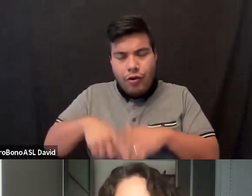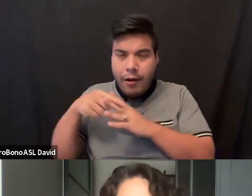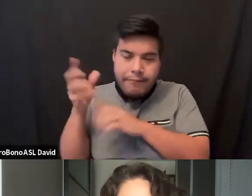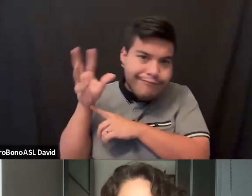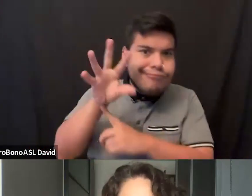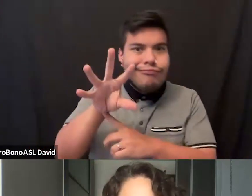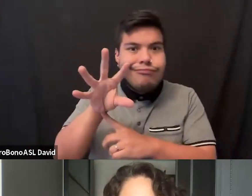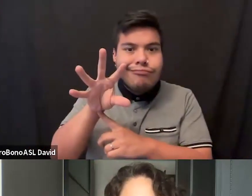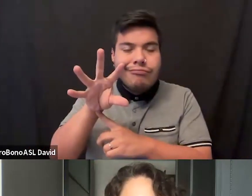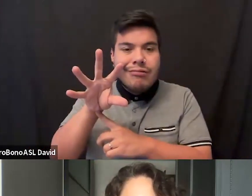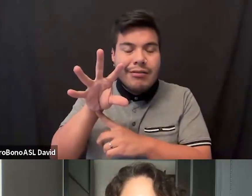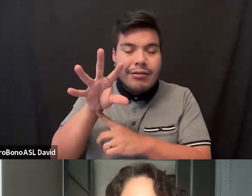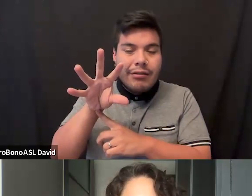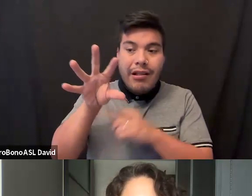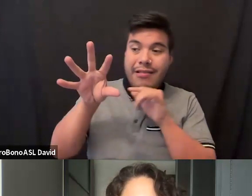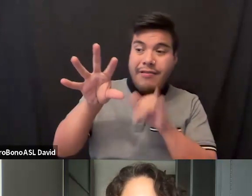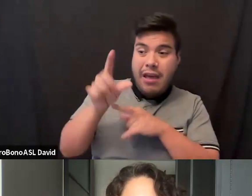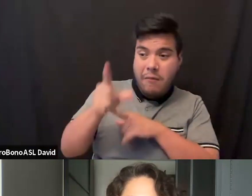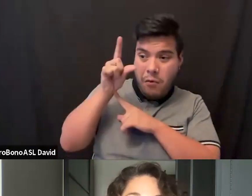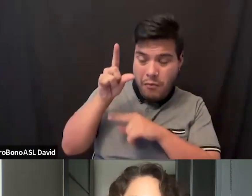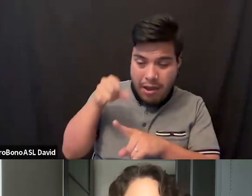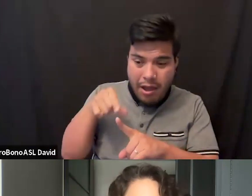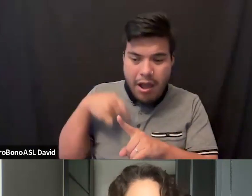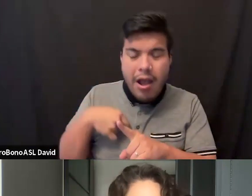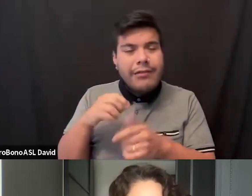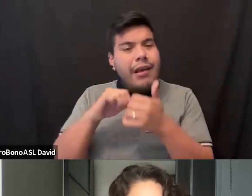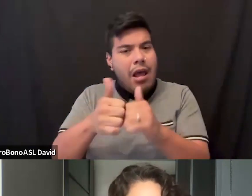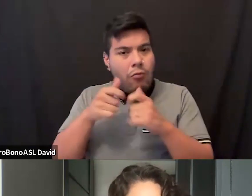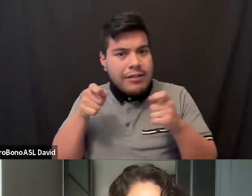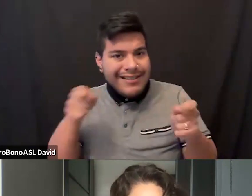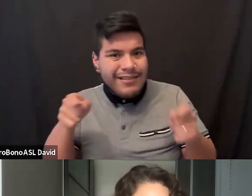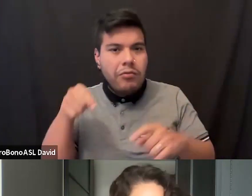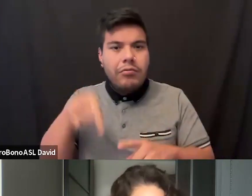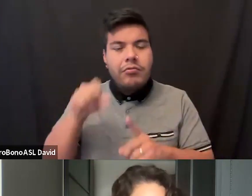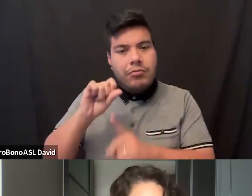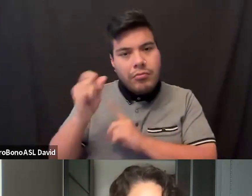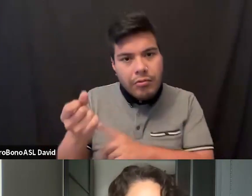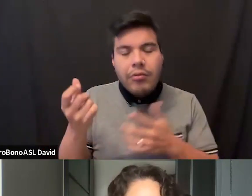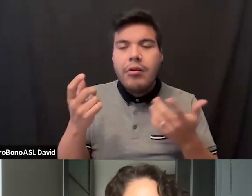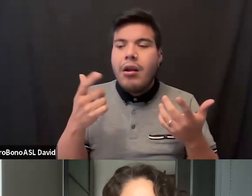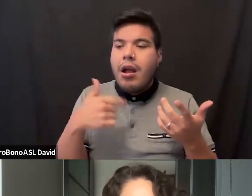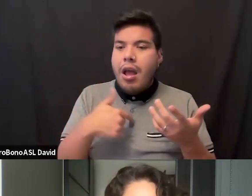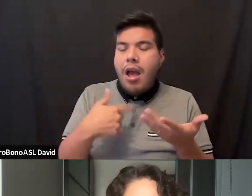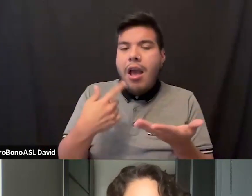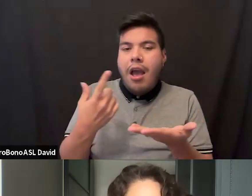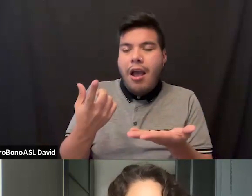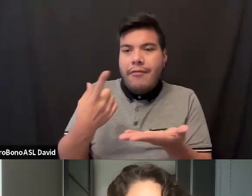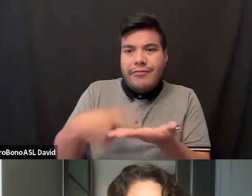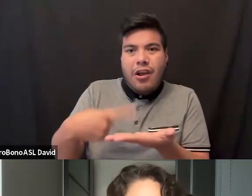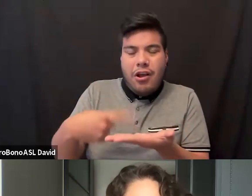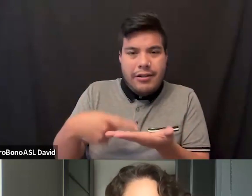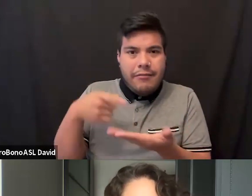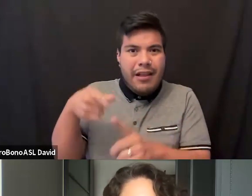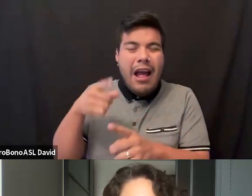camera in the tripod, was the way that we had to deal with the situation. And I'm talking in the plural because I was with